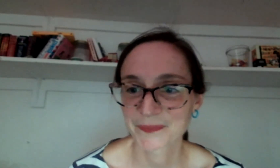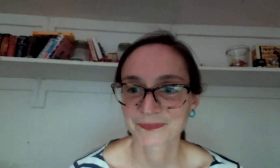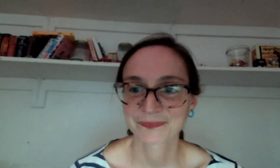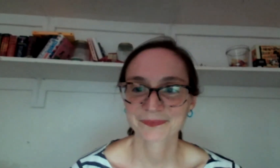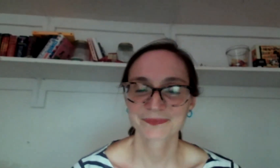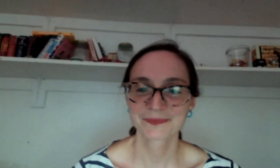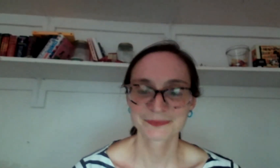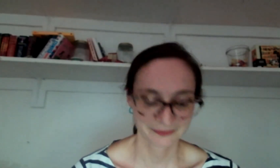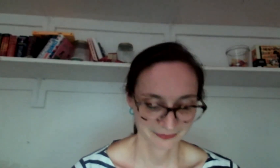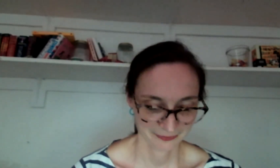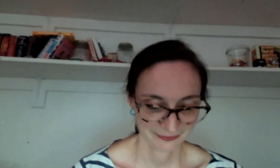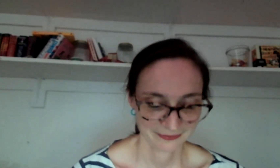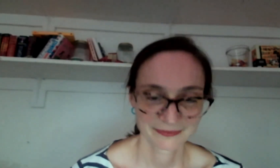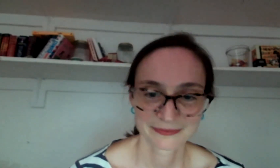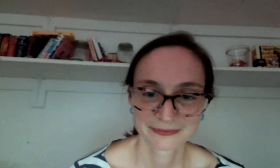eyes.